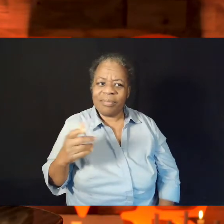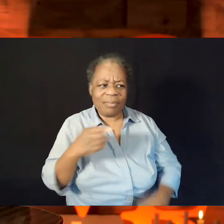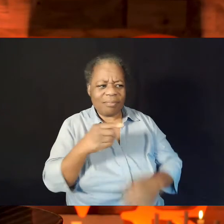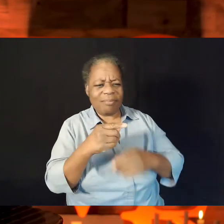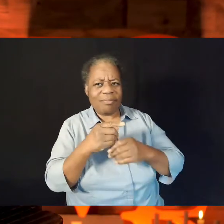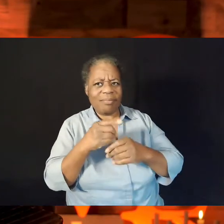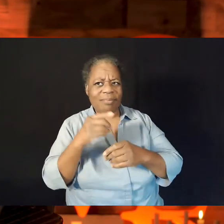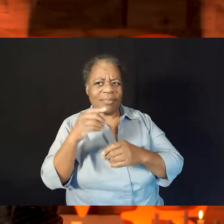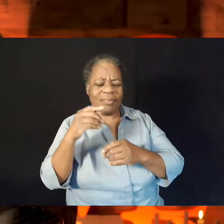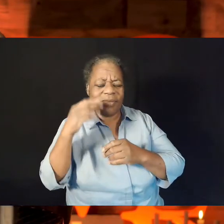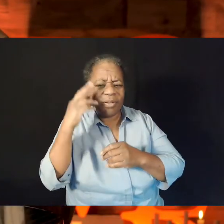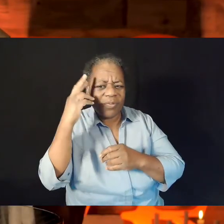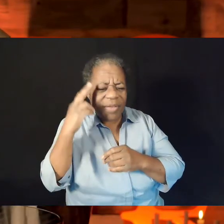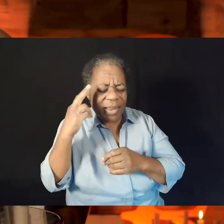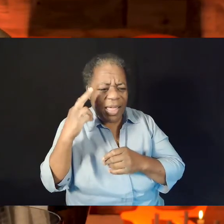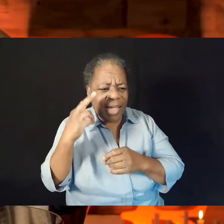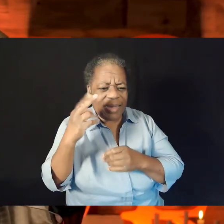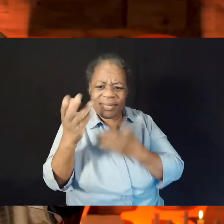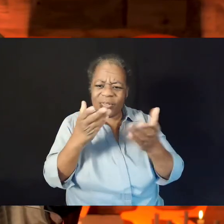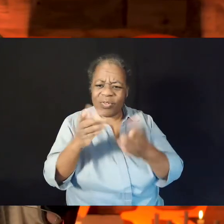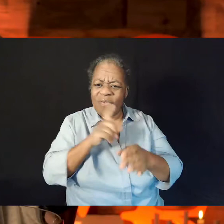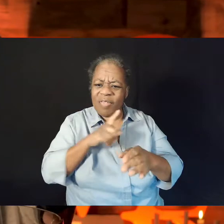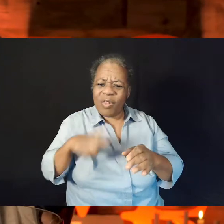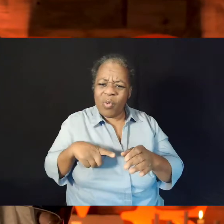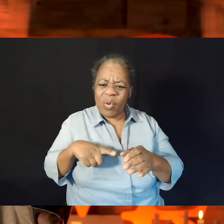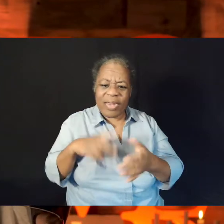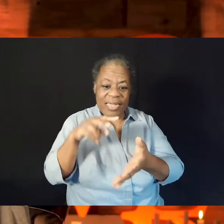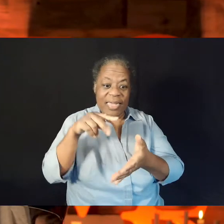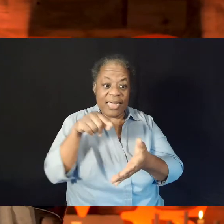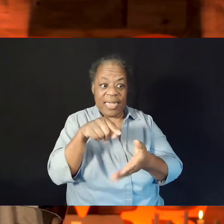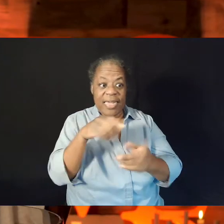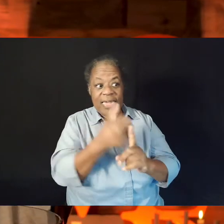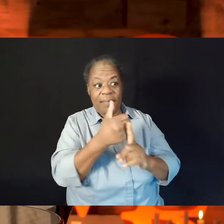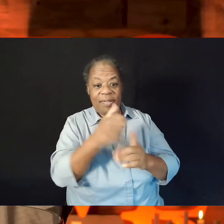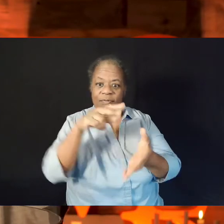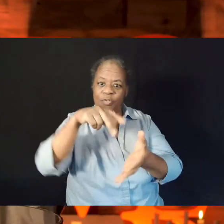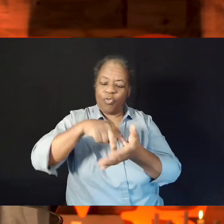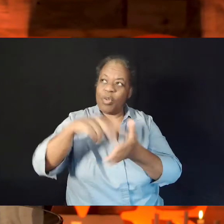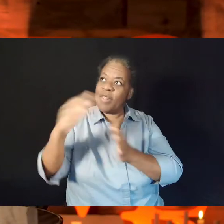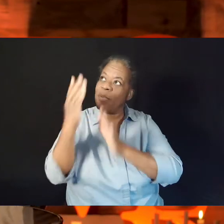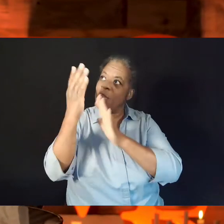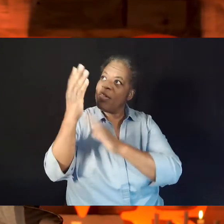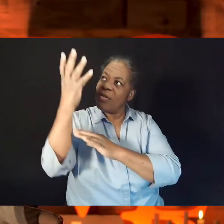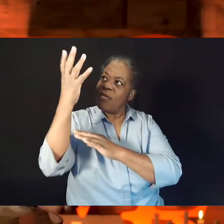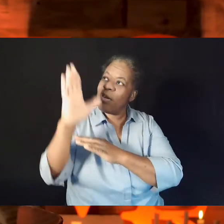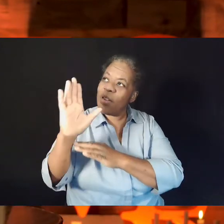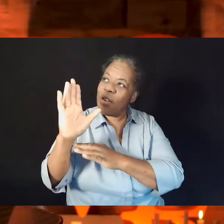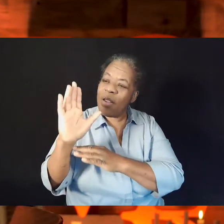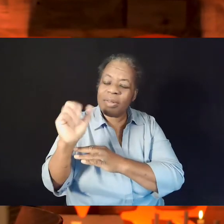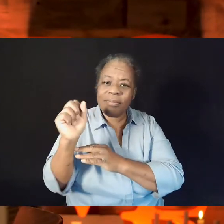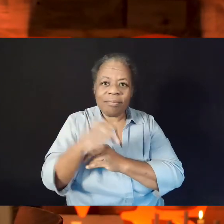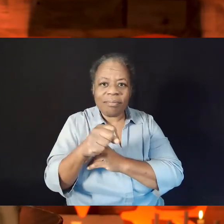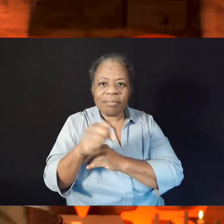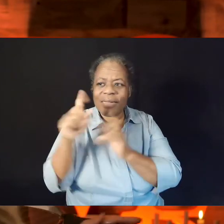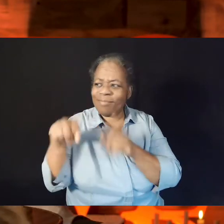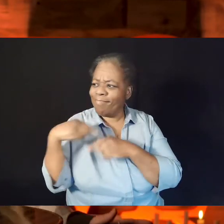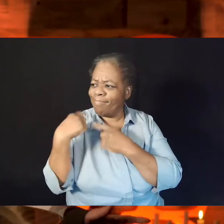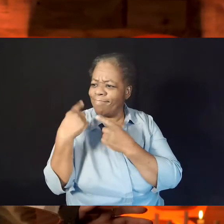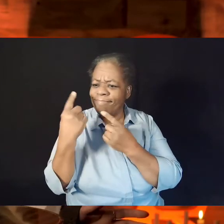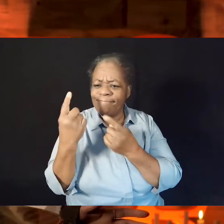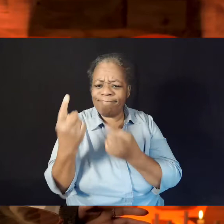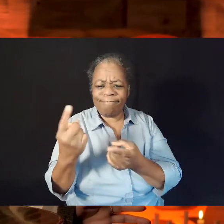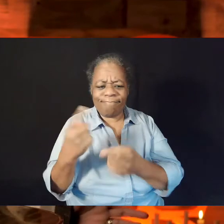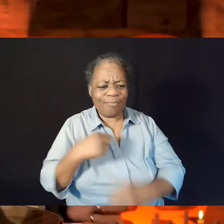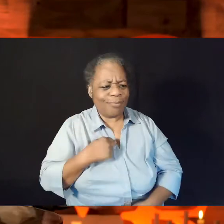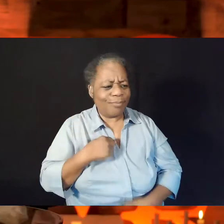he also, in a sense, stood in the presence of God? Or after all these years, did he think, since he was just an